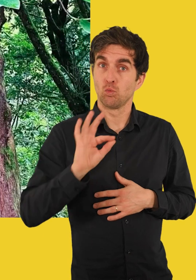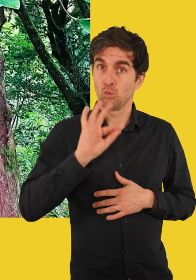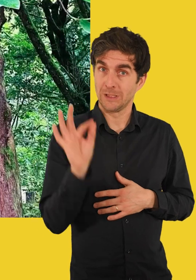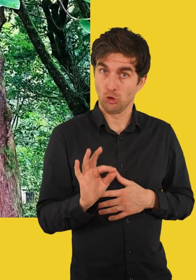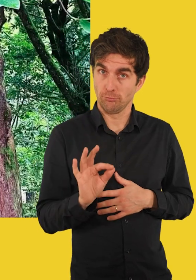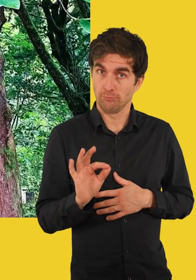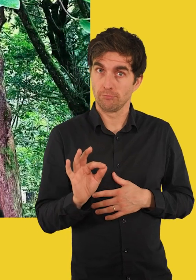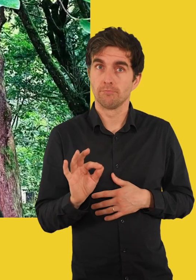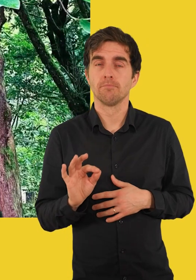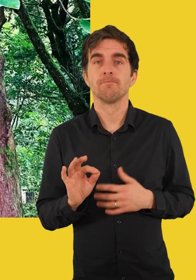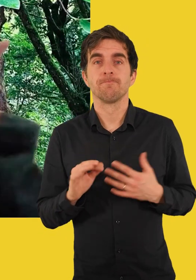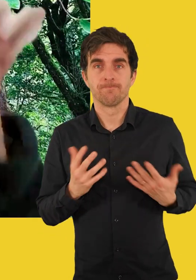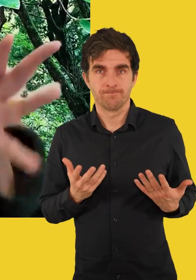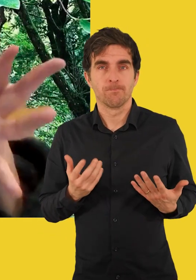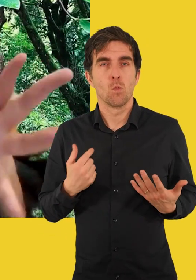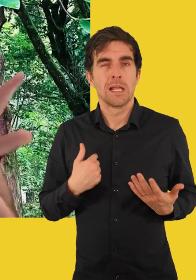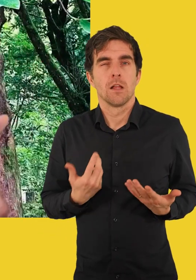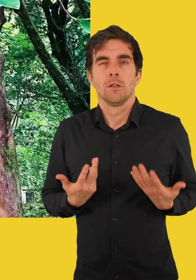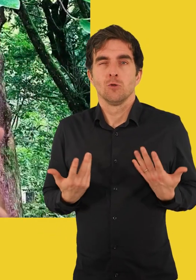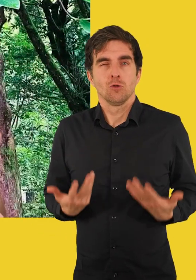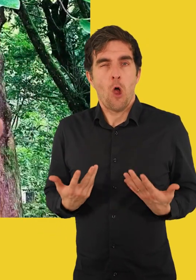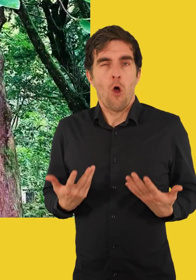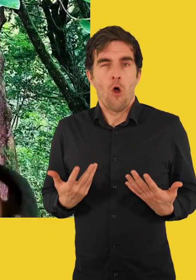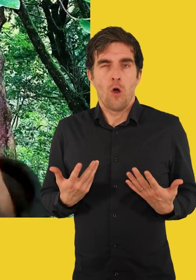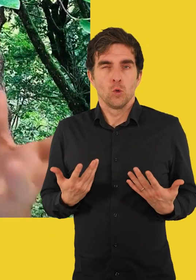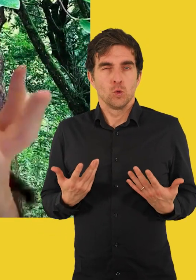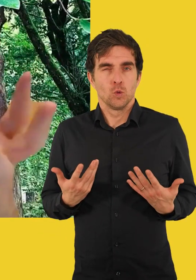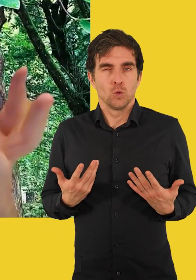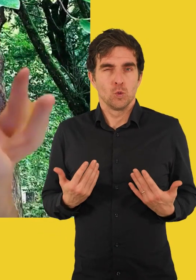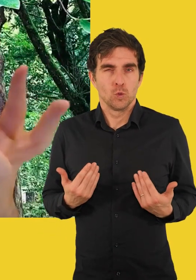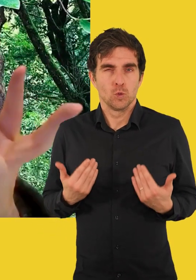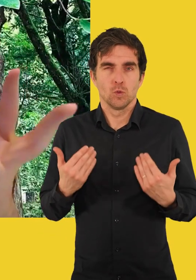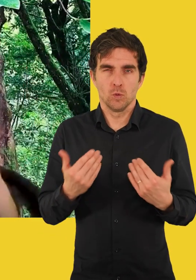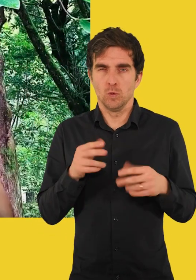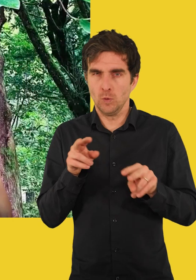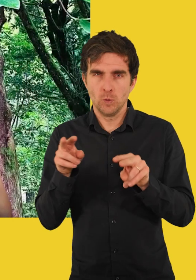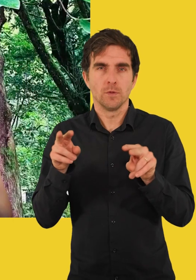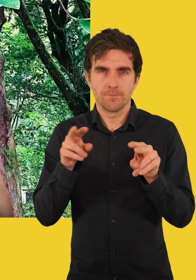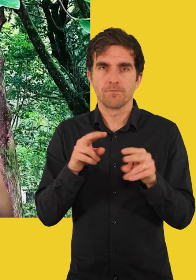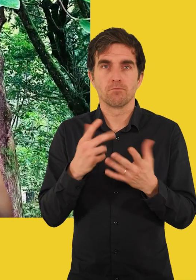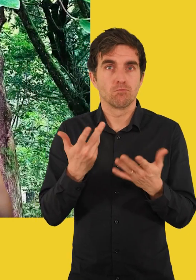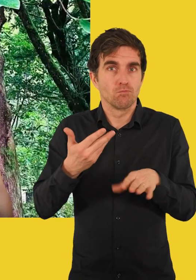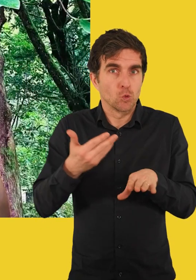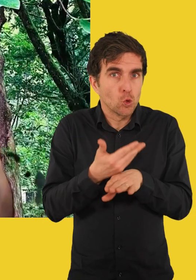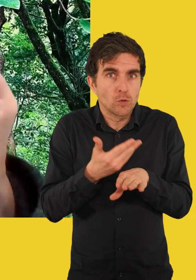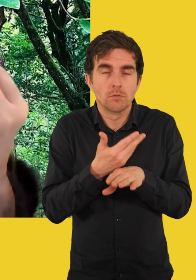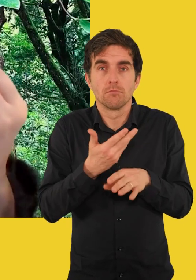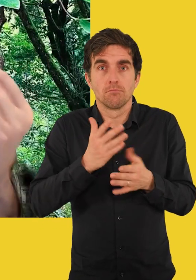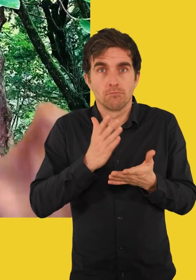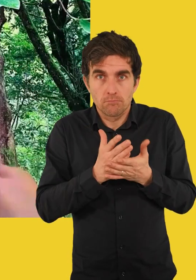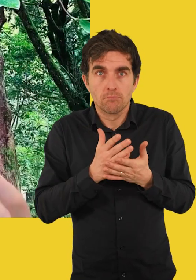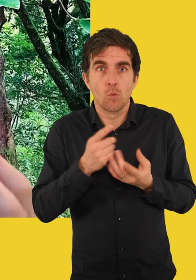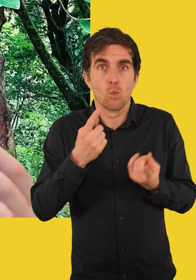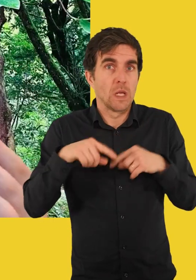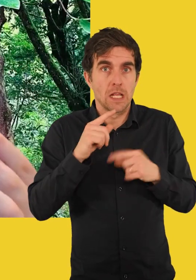that I guess what we're moving to now is, from hearing about all of the work that you're doing and the fact that you're